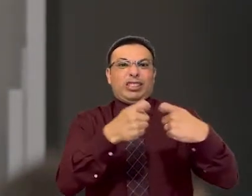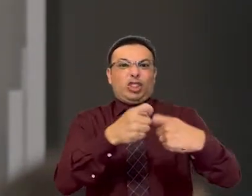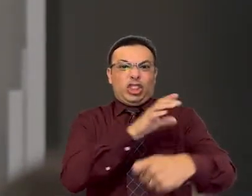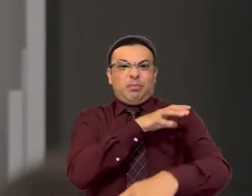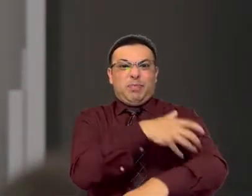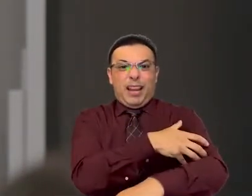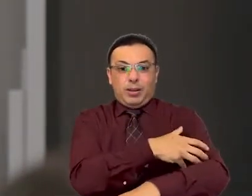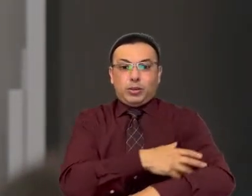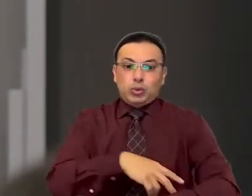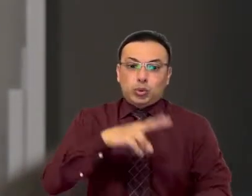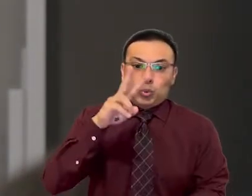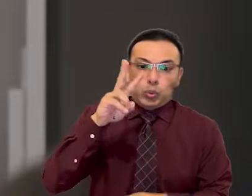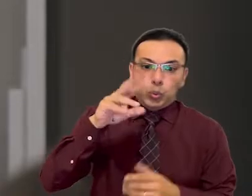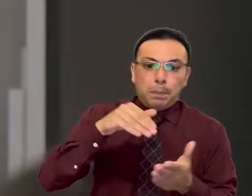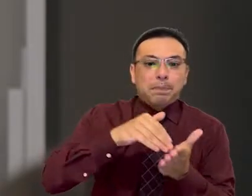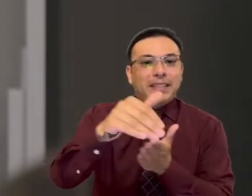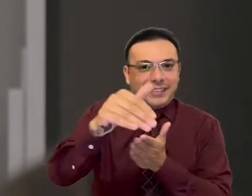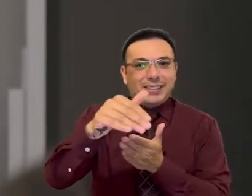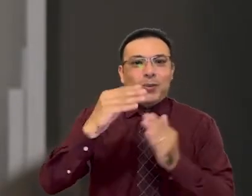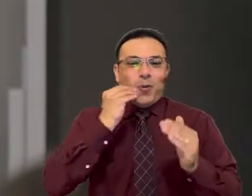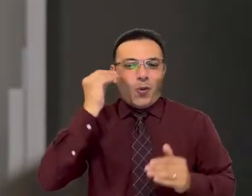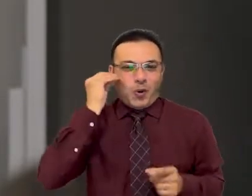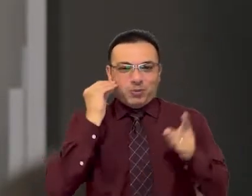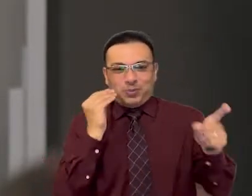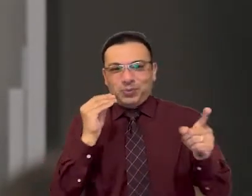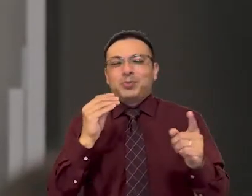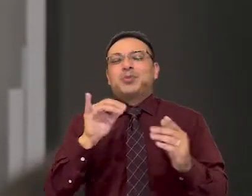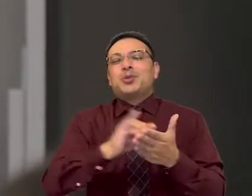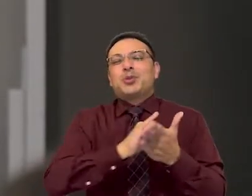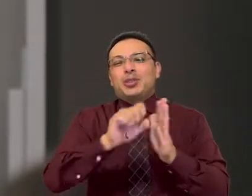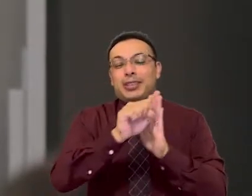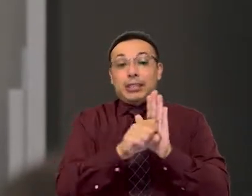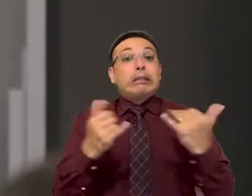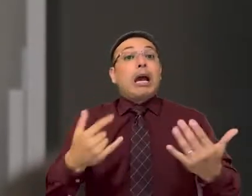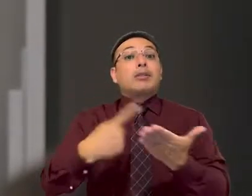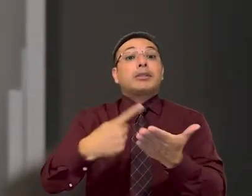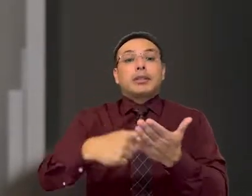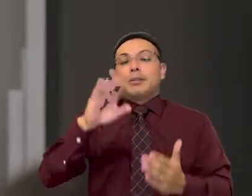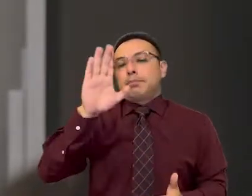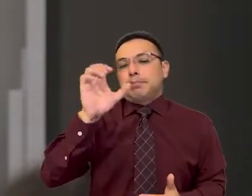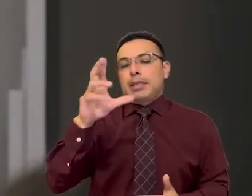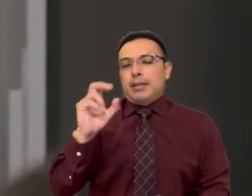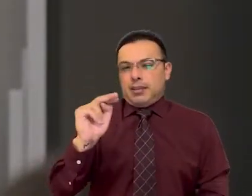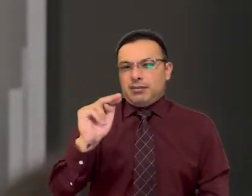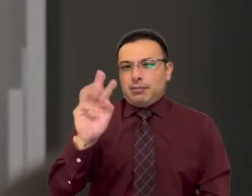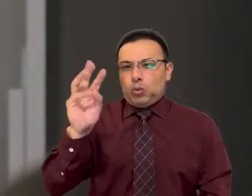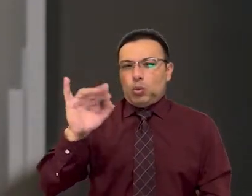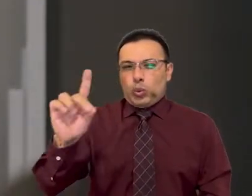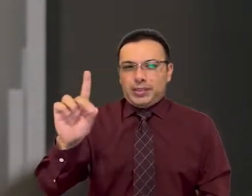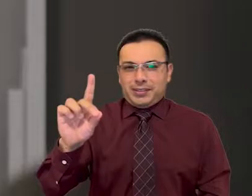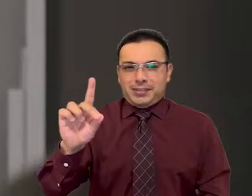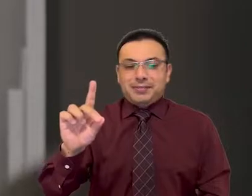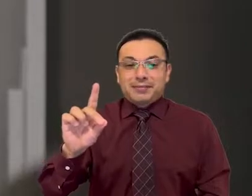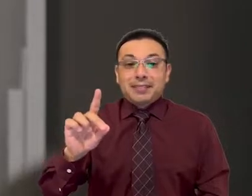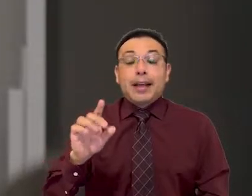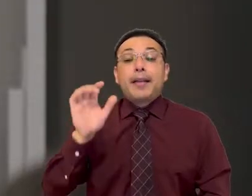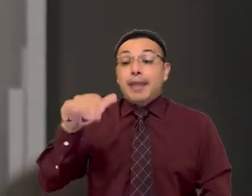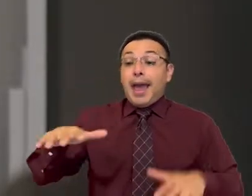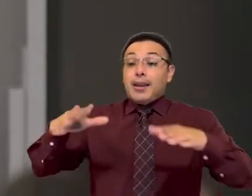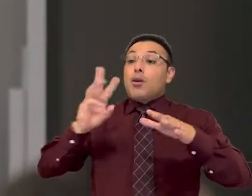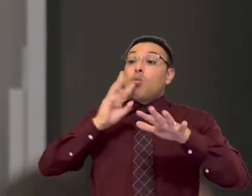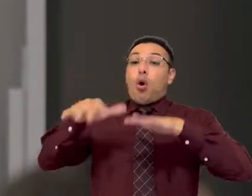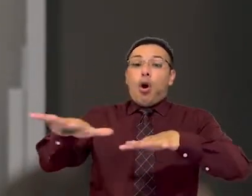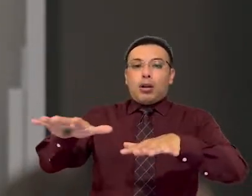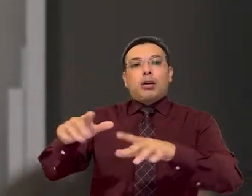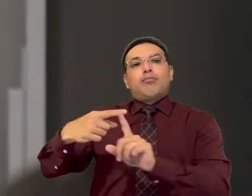Our focus tonight, of course, is Beacon Wind, given where we are this evening. And Beacon Wind is a lease area in federal waters